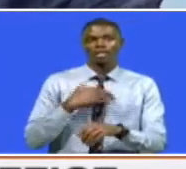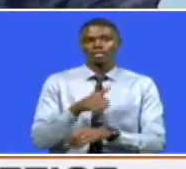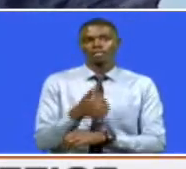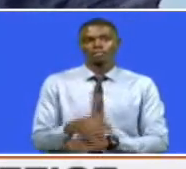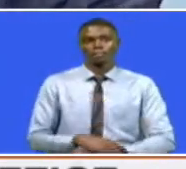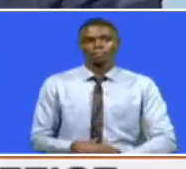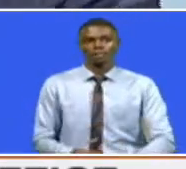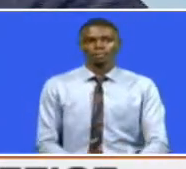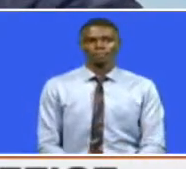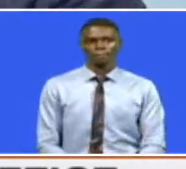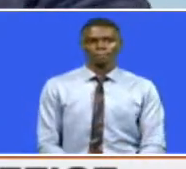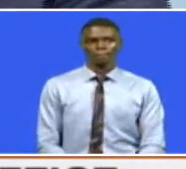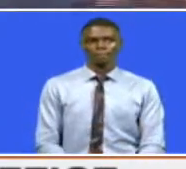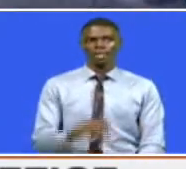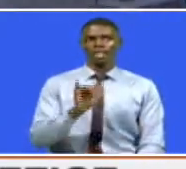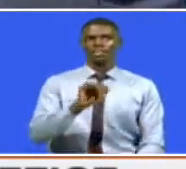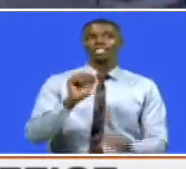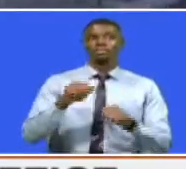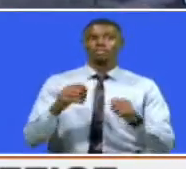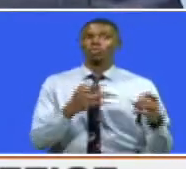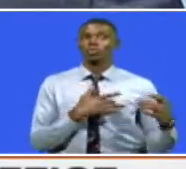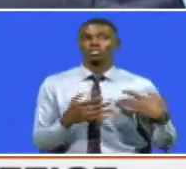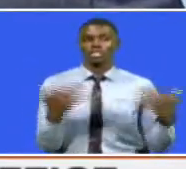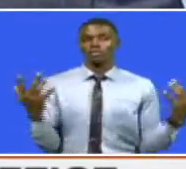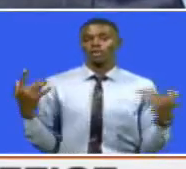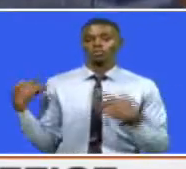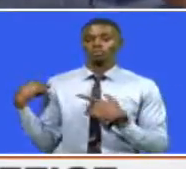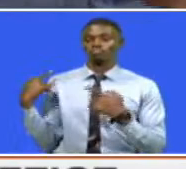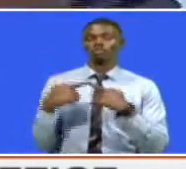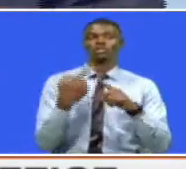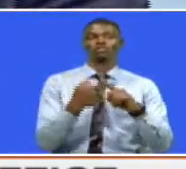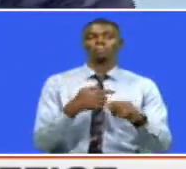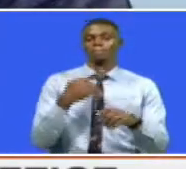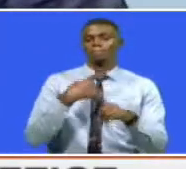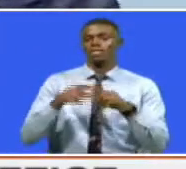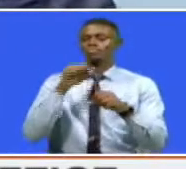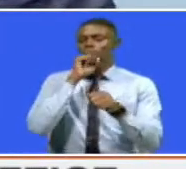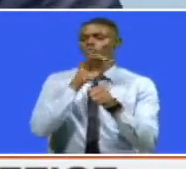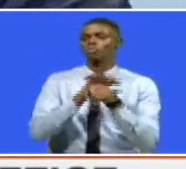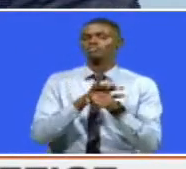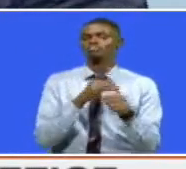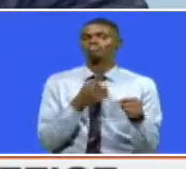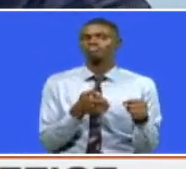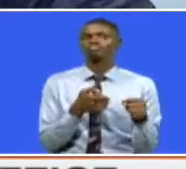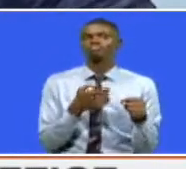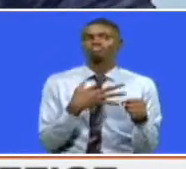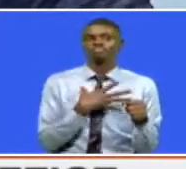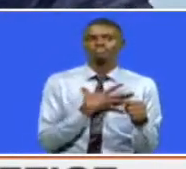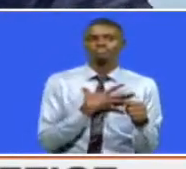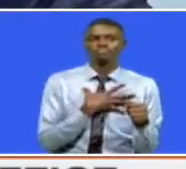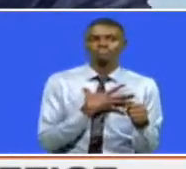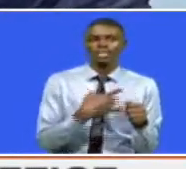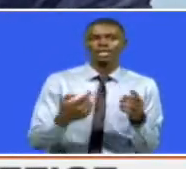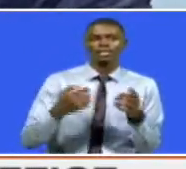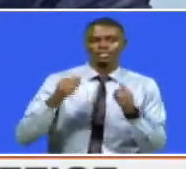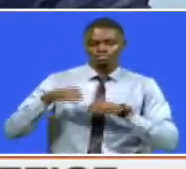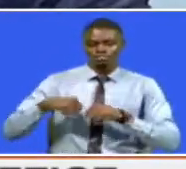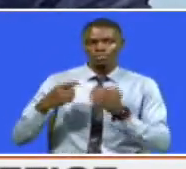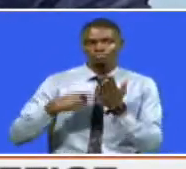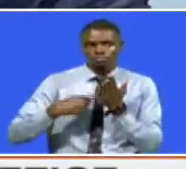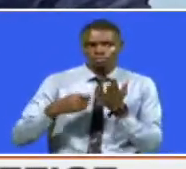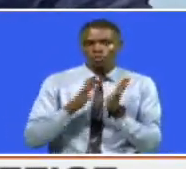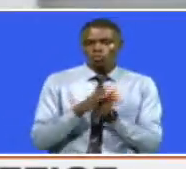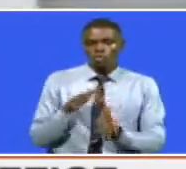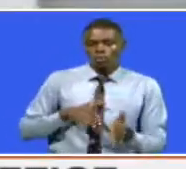So, but. And that is positive considering where we are coming from. But the promise and the charter that was signed with the